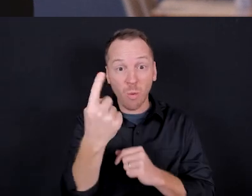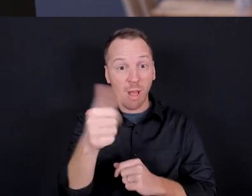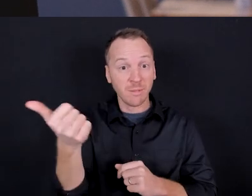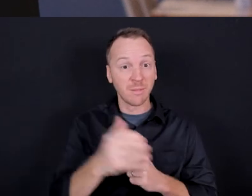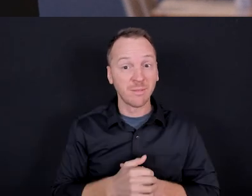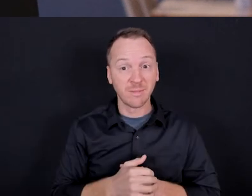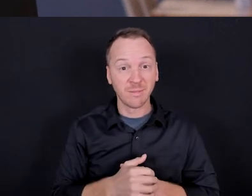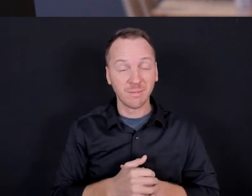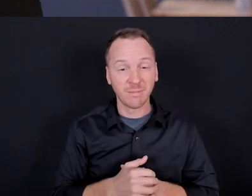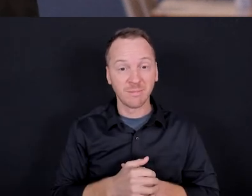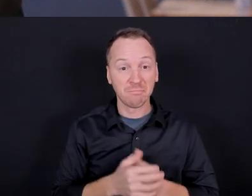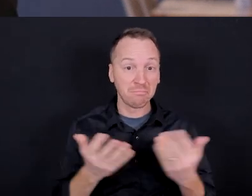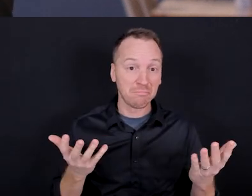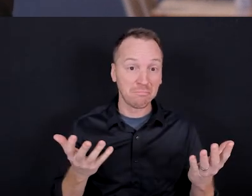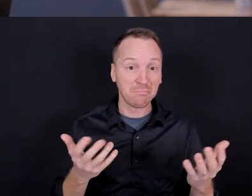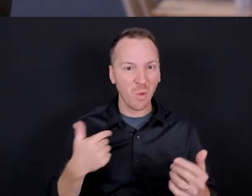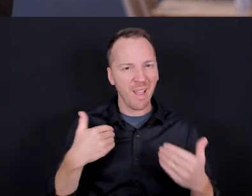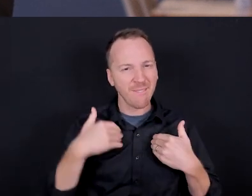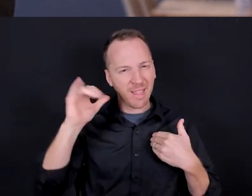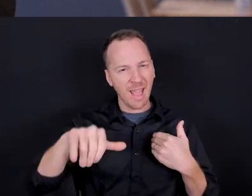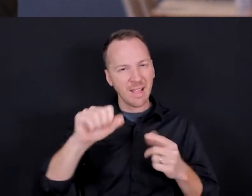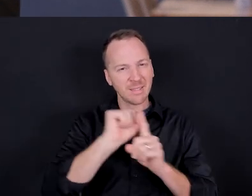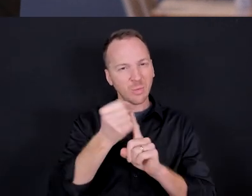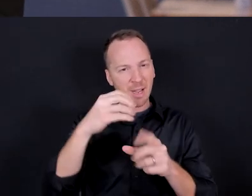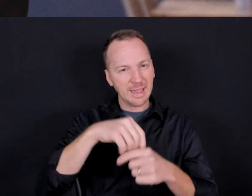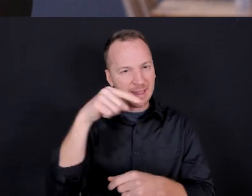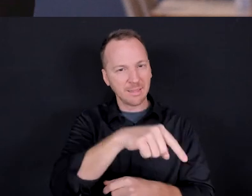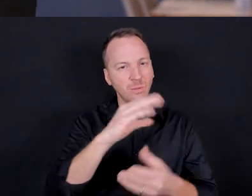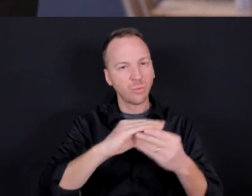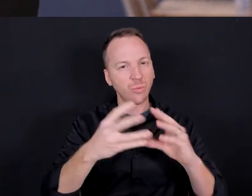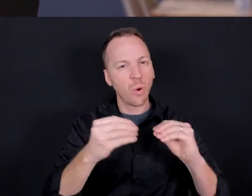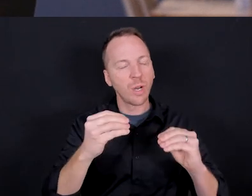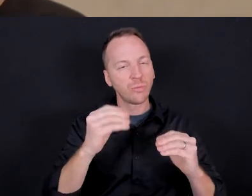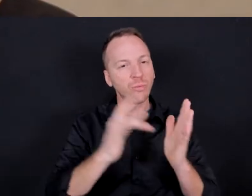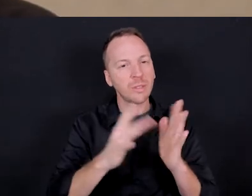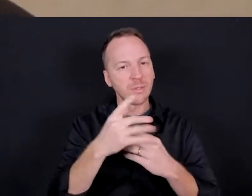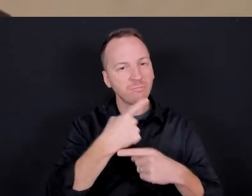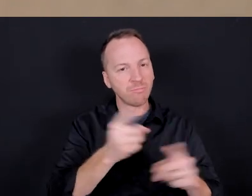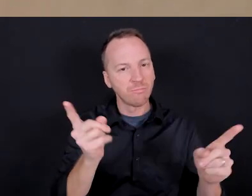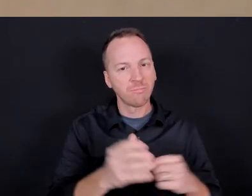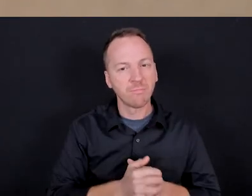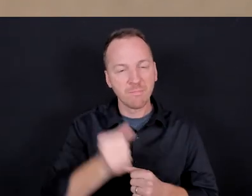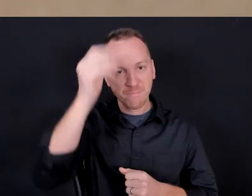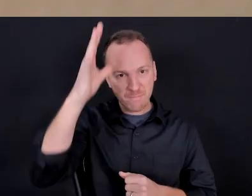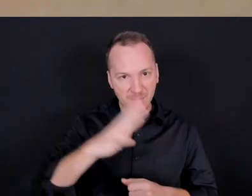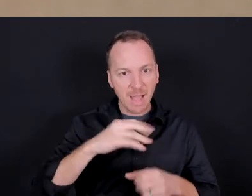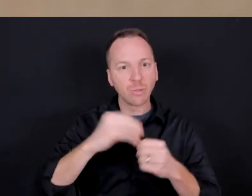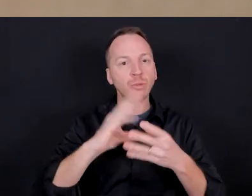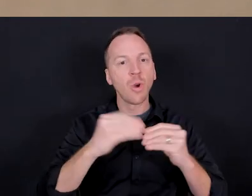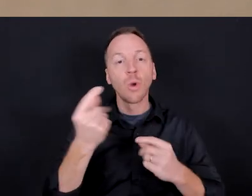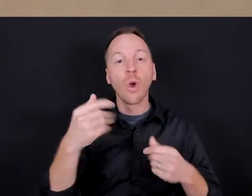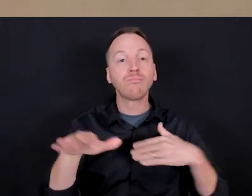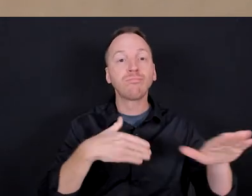else. We have kind of that scenario in this story that Jesus told. A man in the story